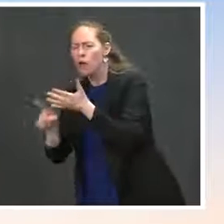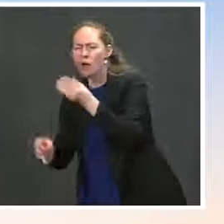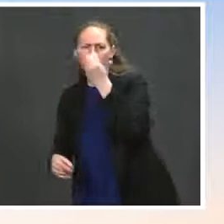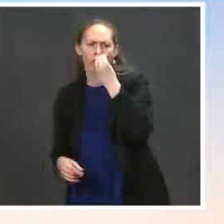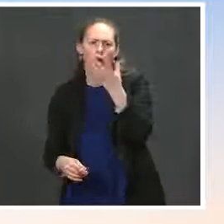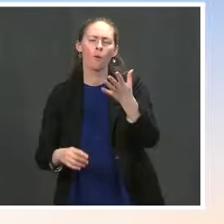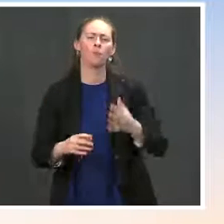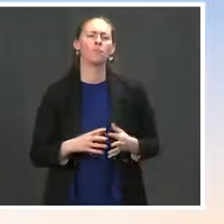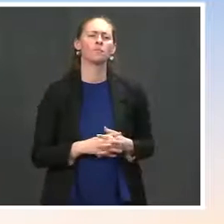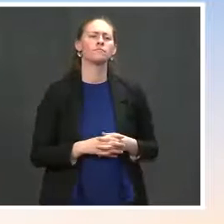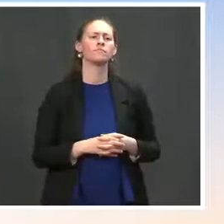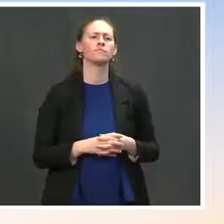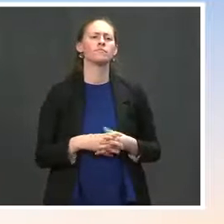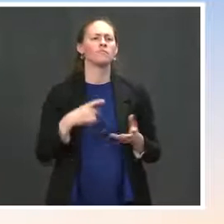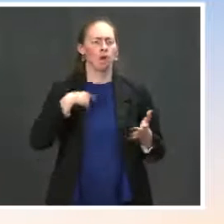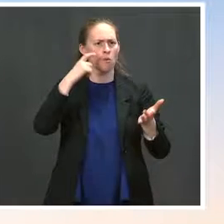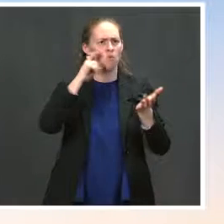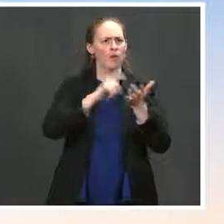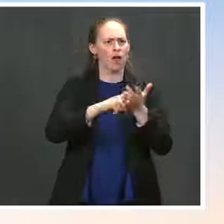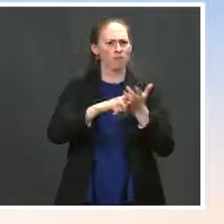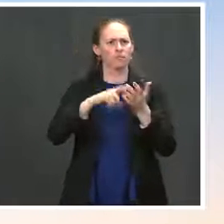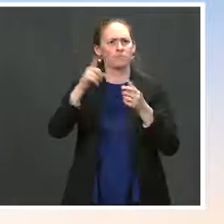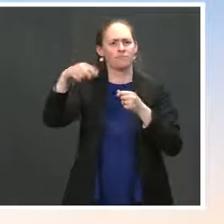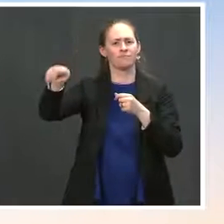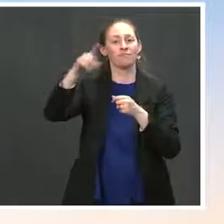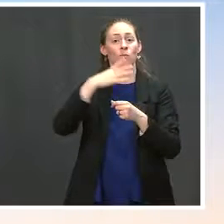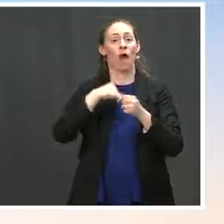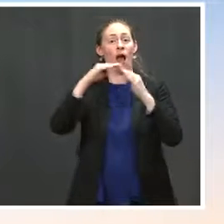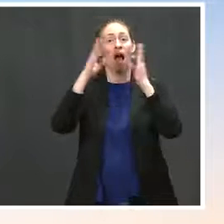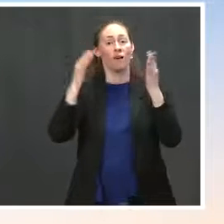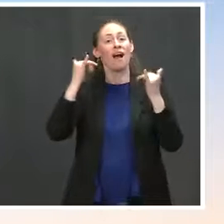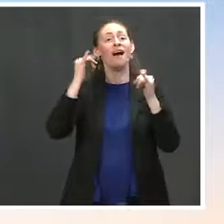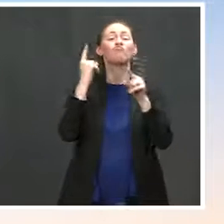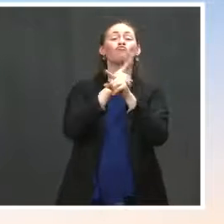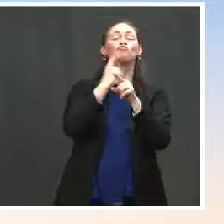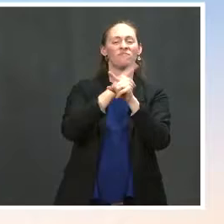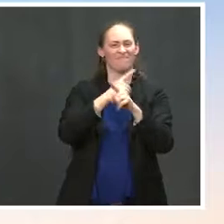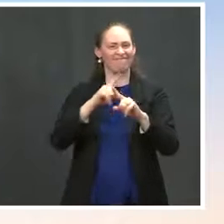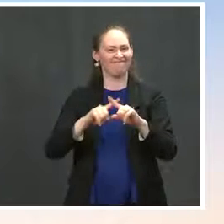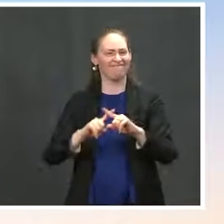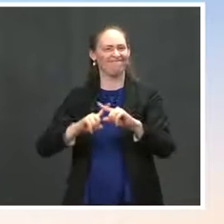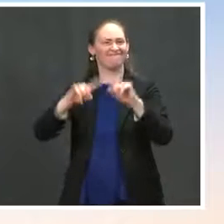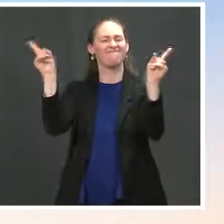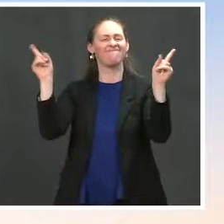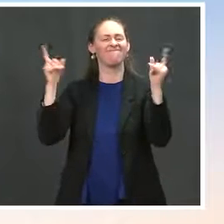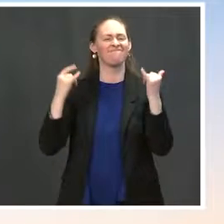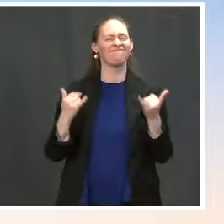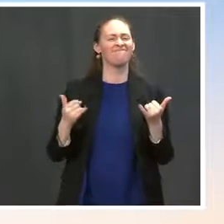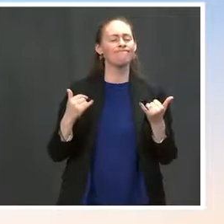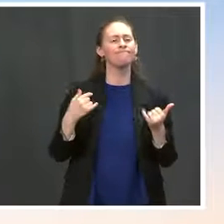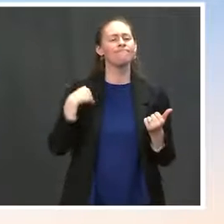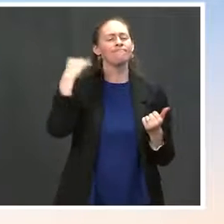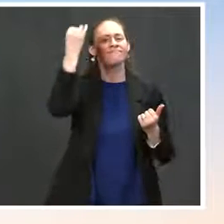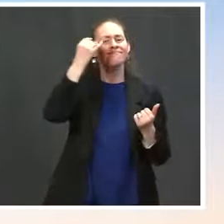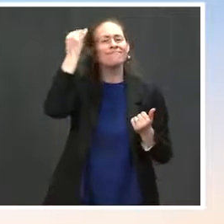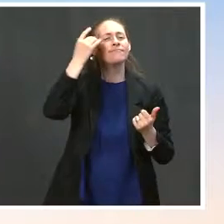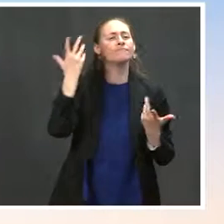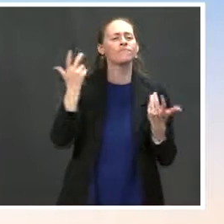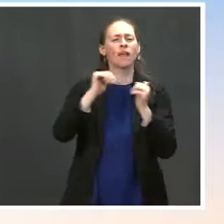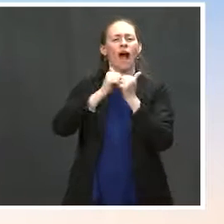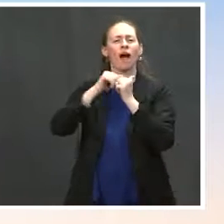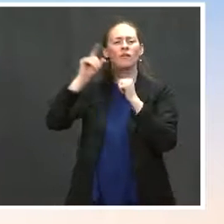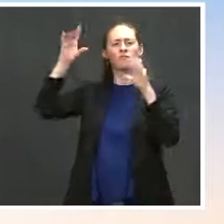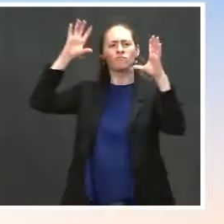House is not a normal workspace, Yeah. what are you looking for that would allow you to make the decision that the president doesn't have to